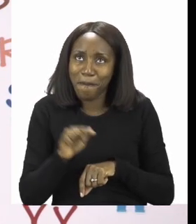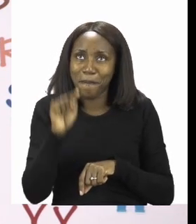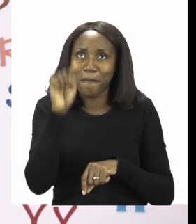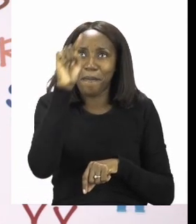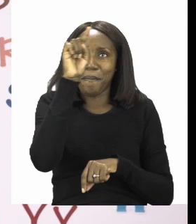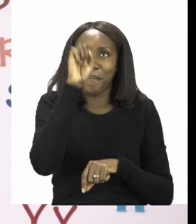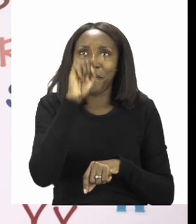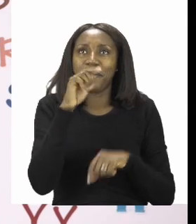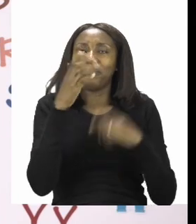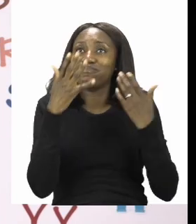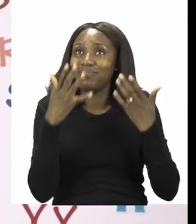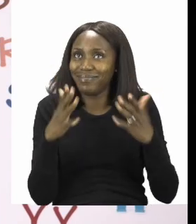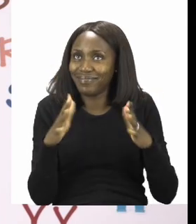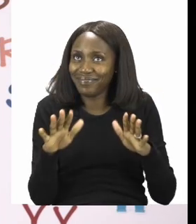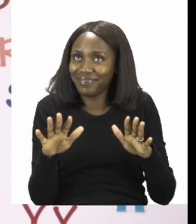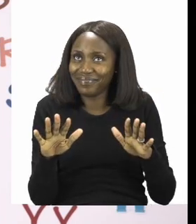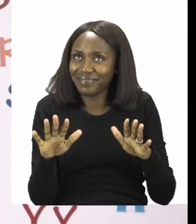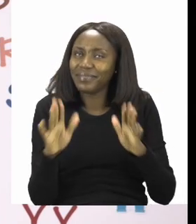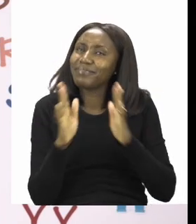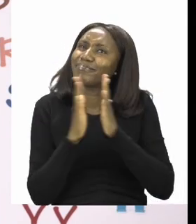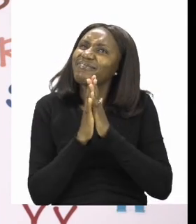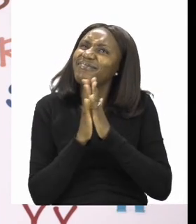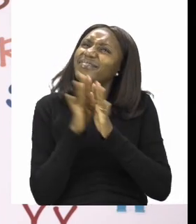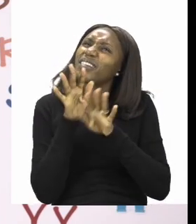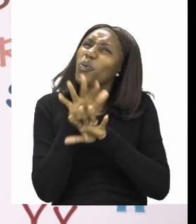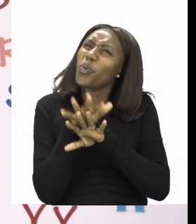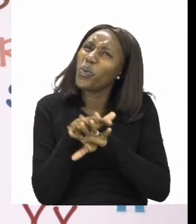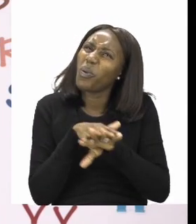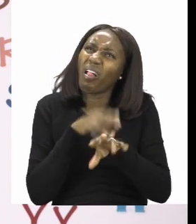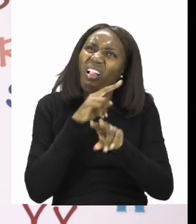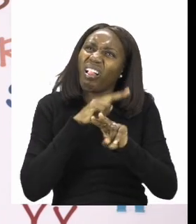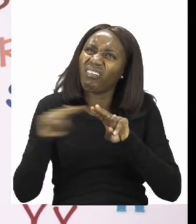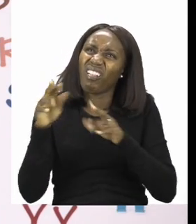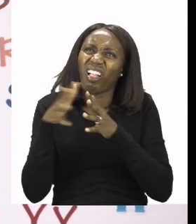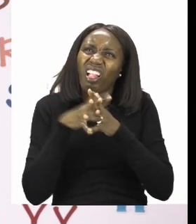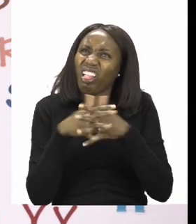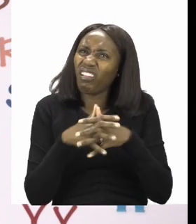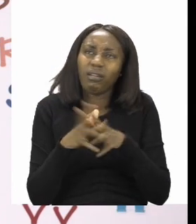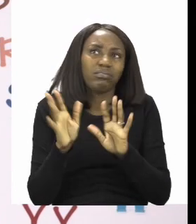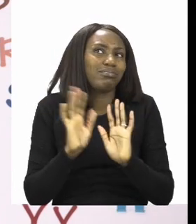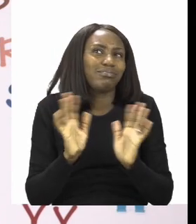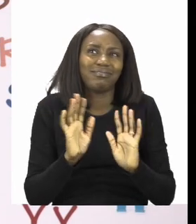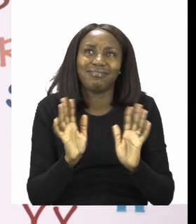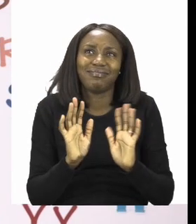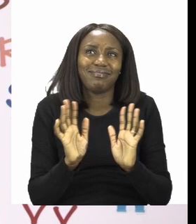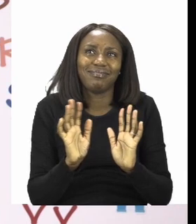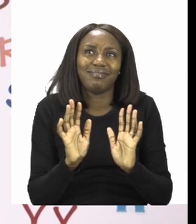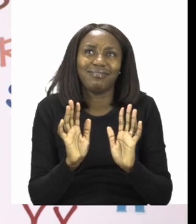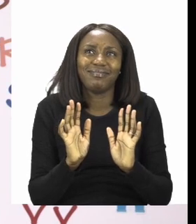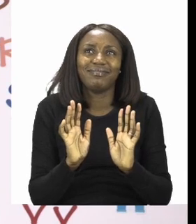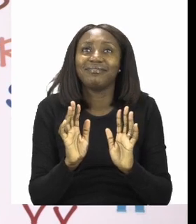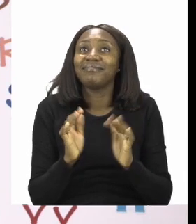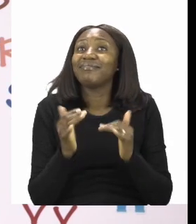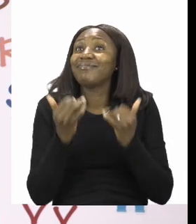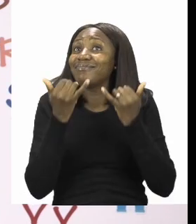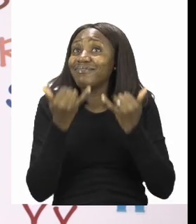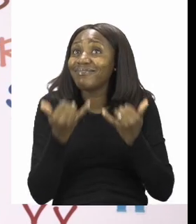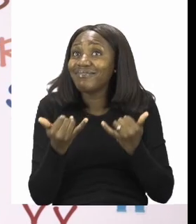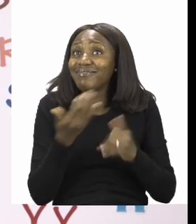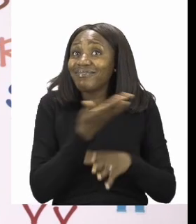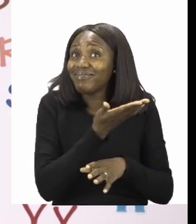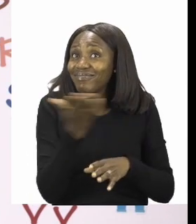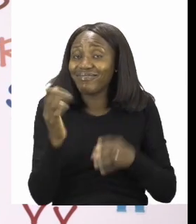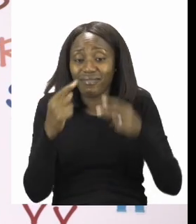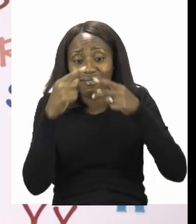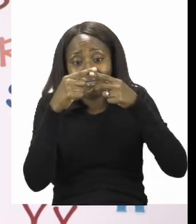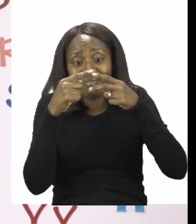it. Take your time, and there we go. Now we have found all 3